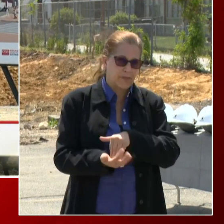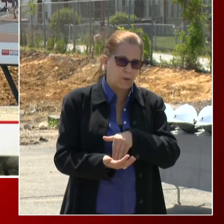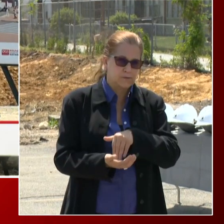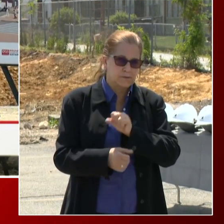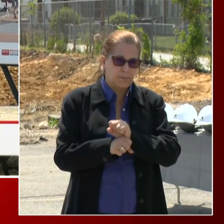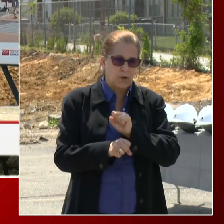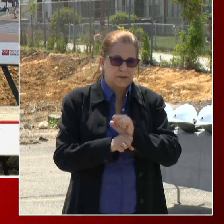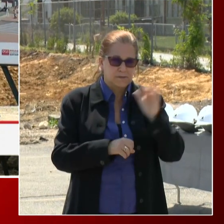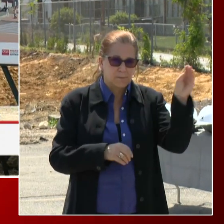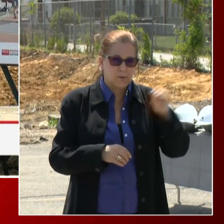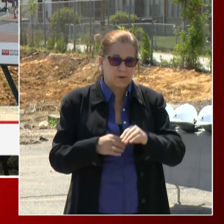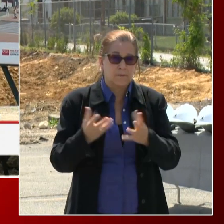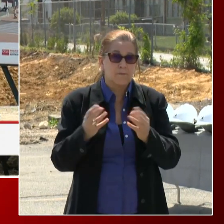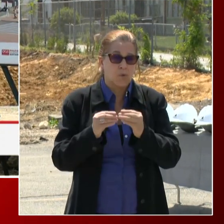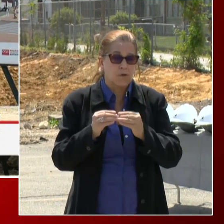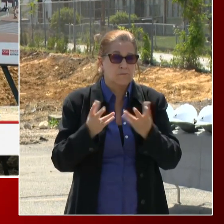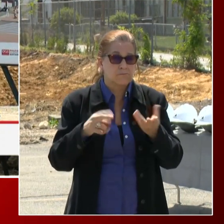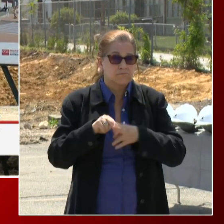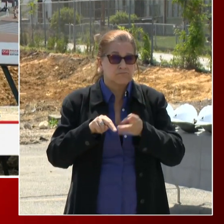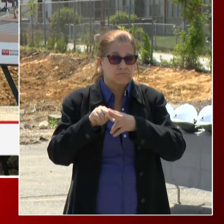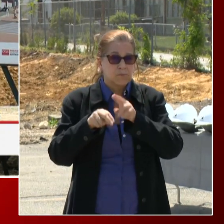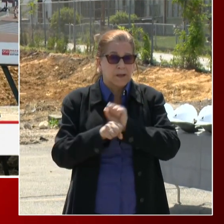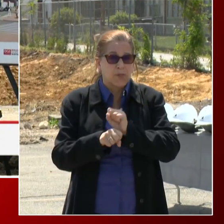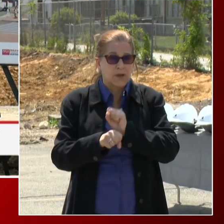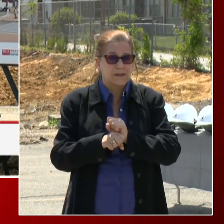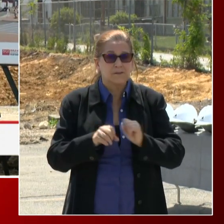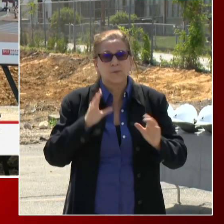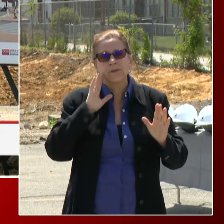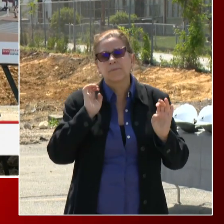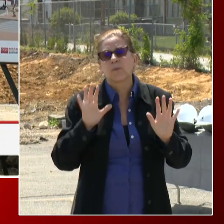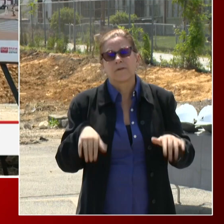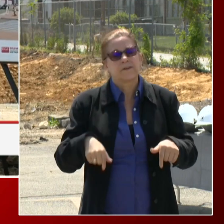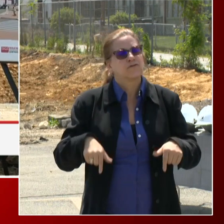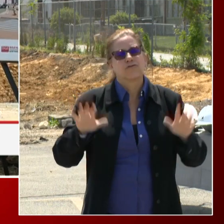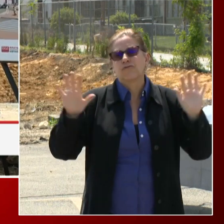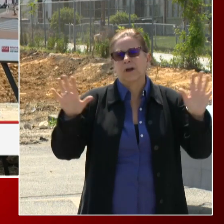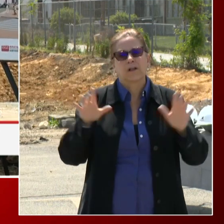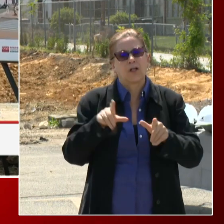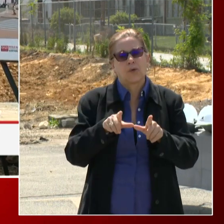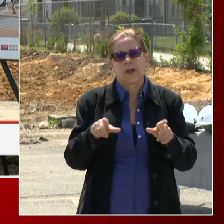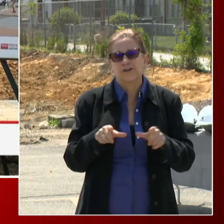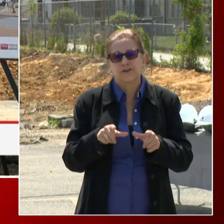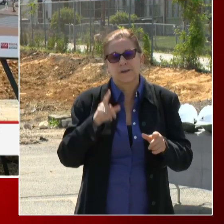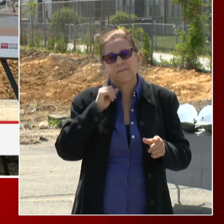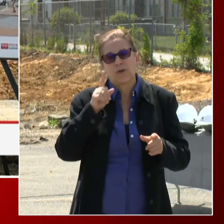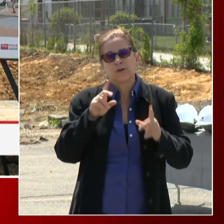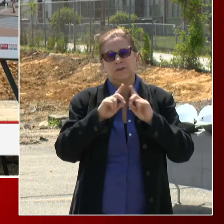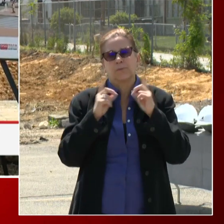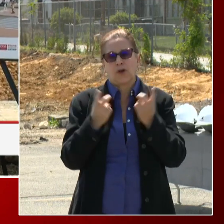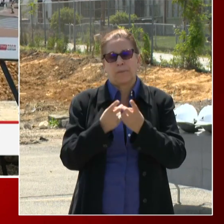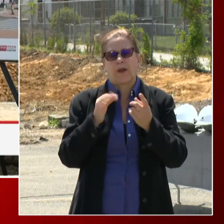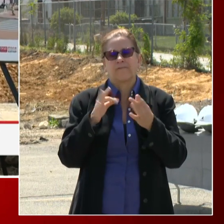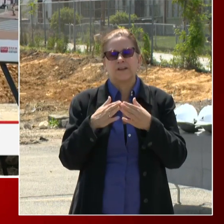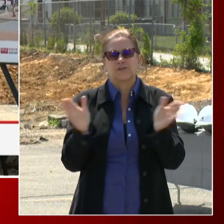And maybe more, who knows? But this will be a great location for the Department of General Services.